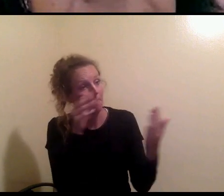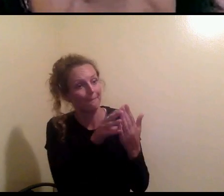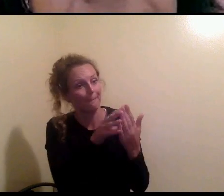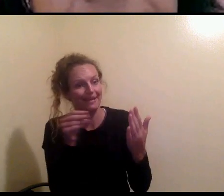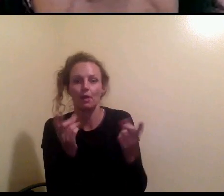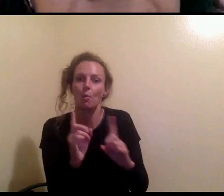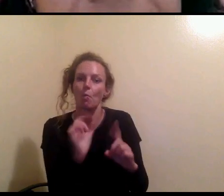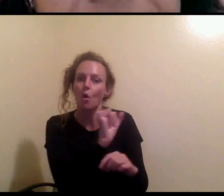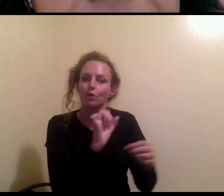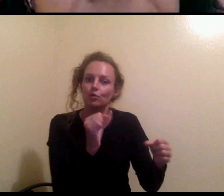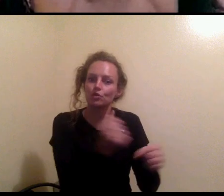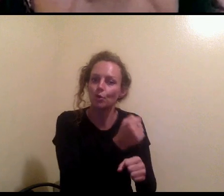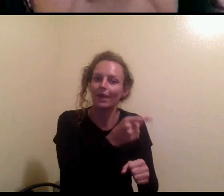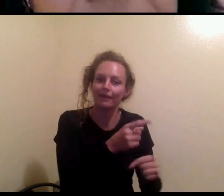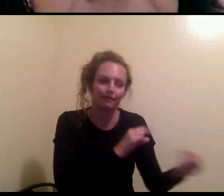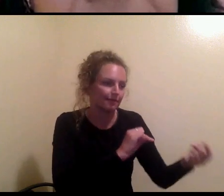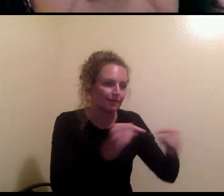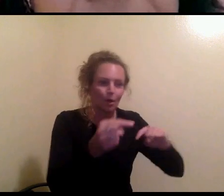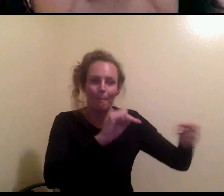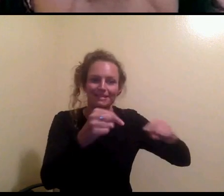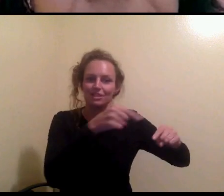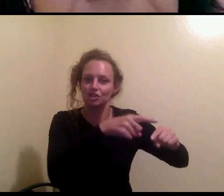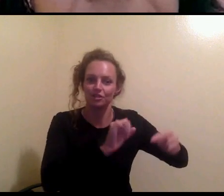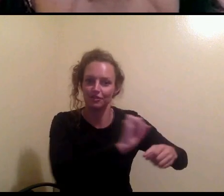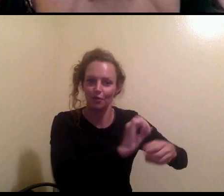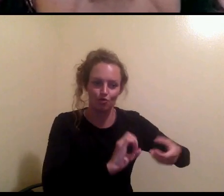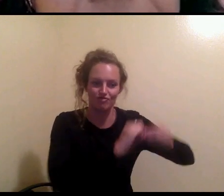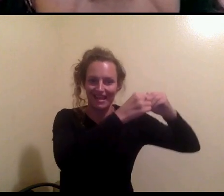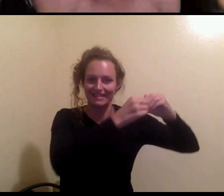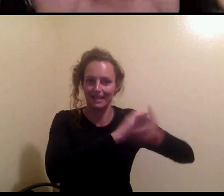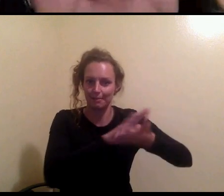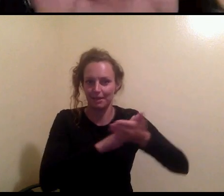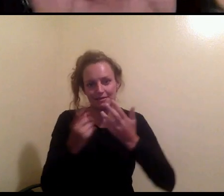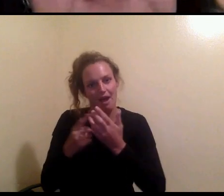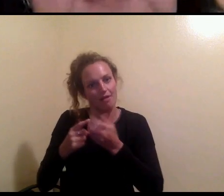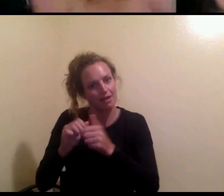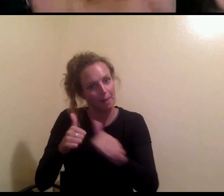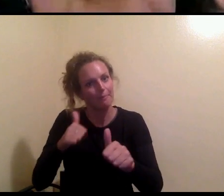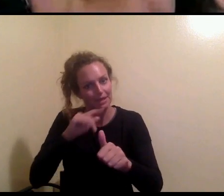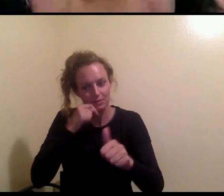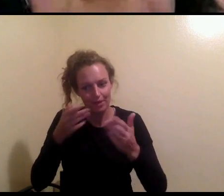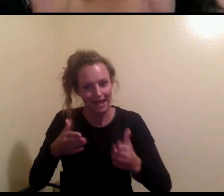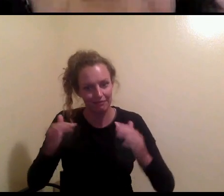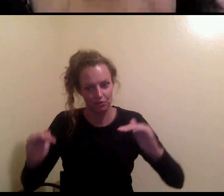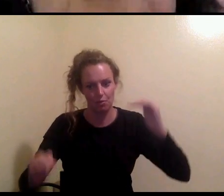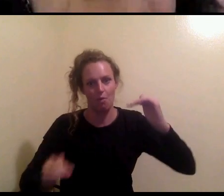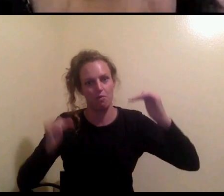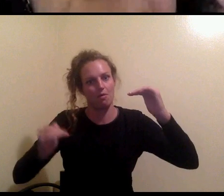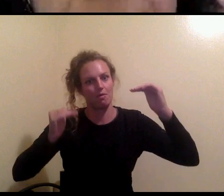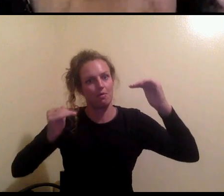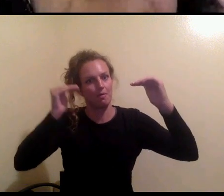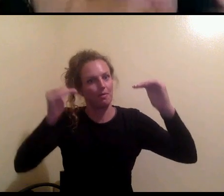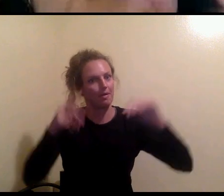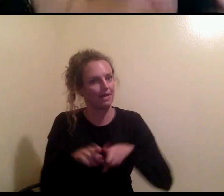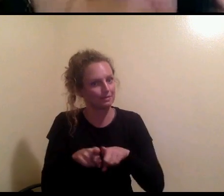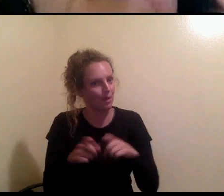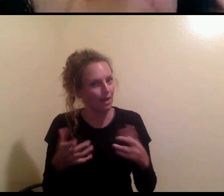really, again, global cruise line and catering to guests that could potentially be over half of our guests on board our ships.